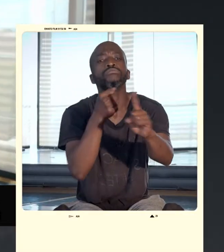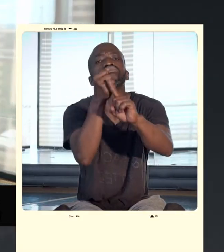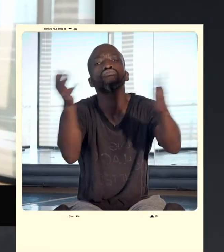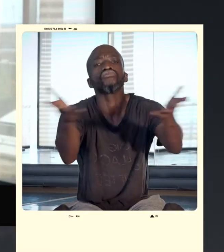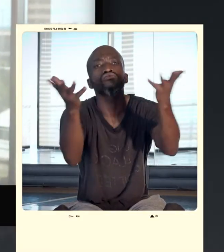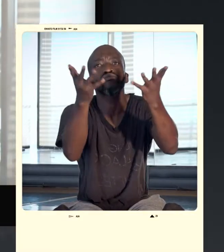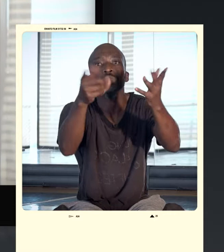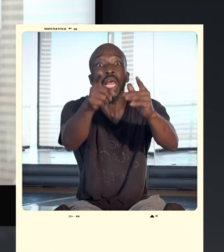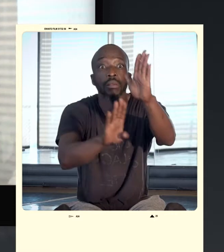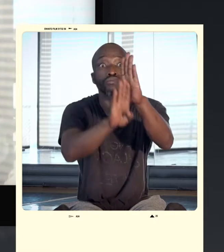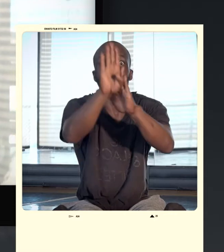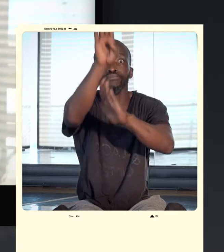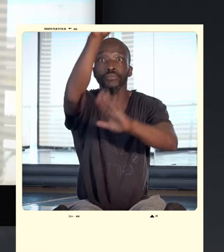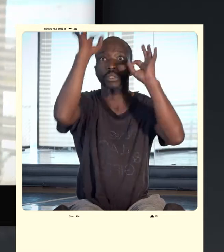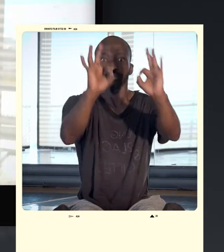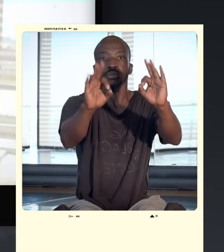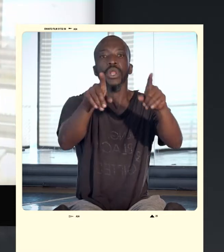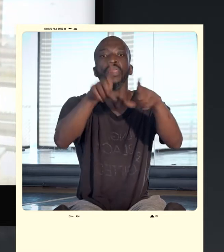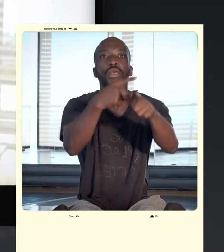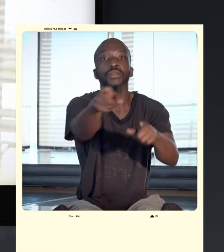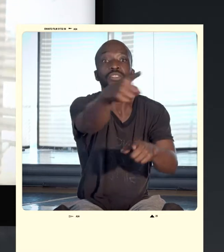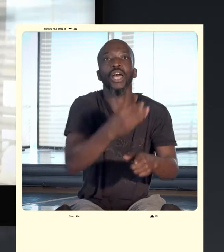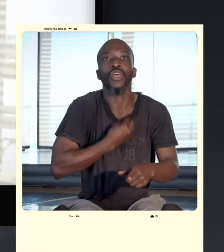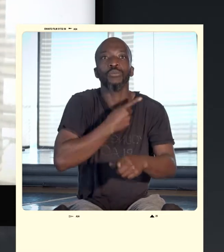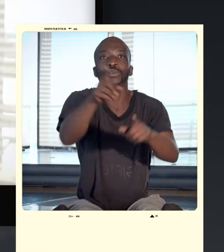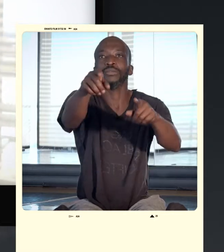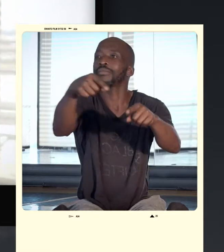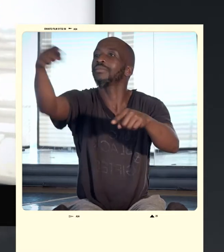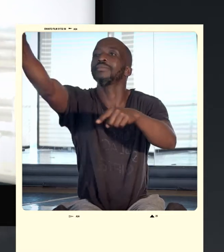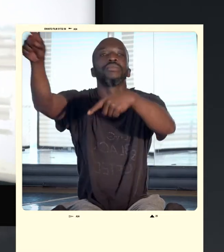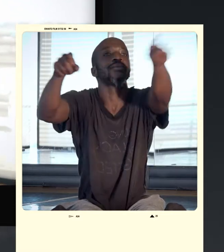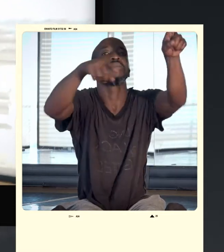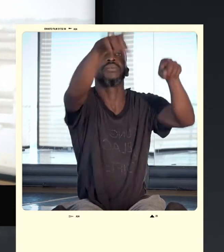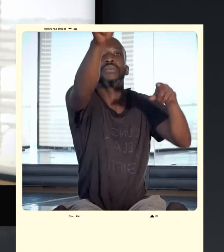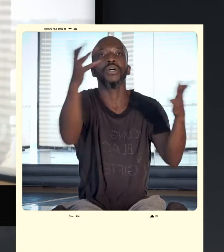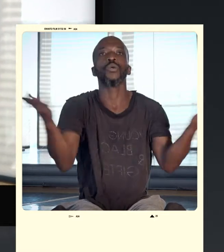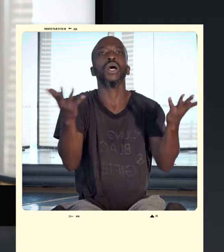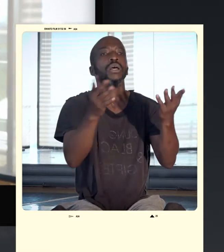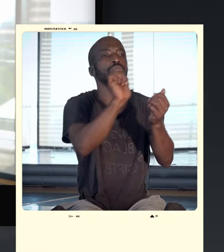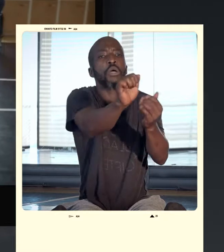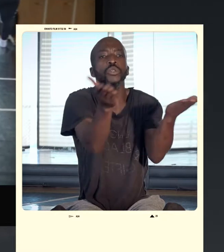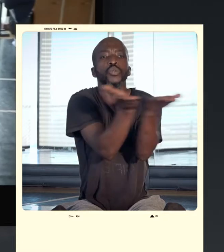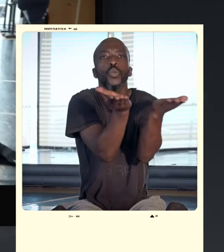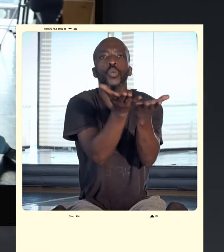others, like the ones they go to school with and various other places.